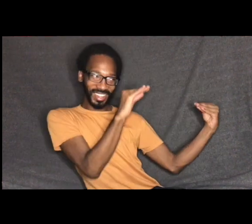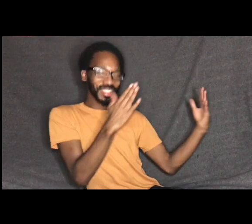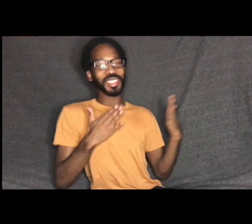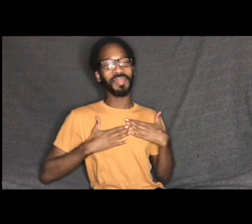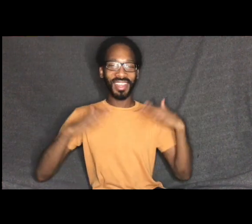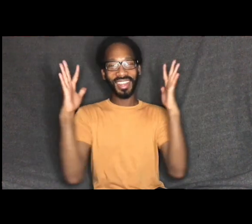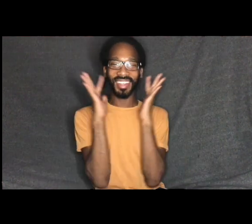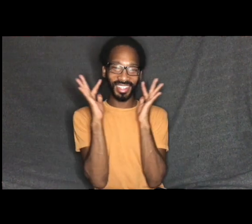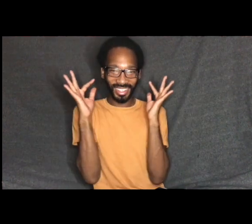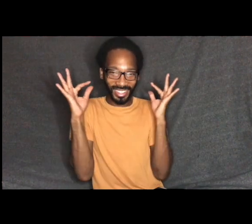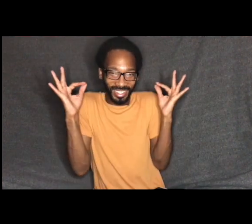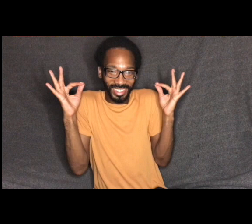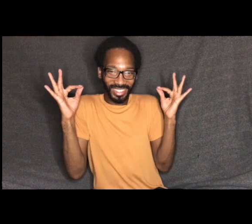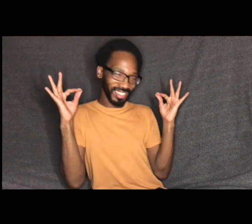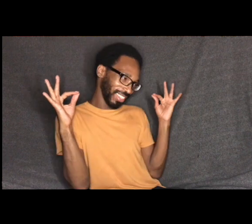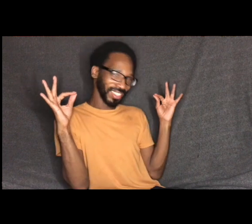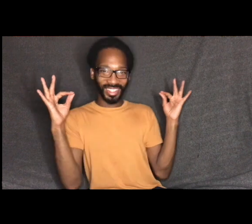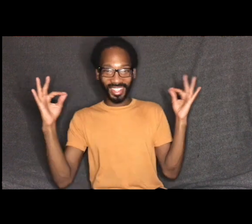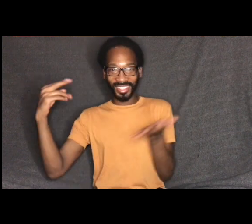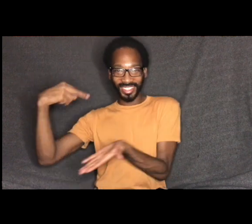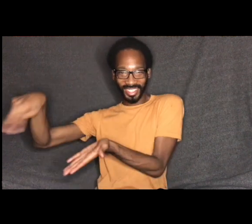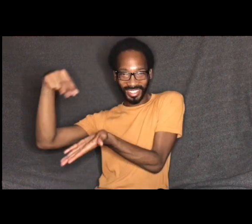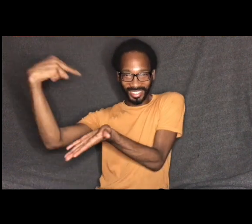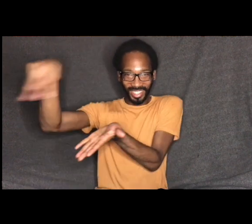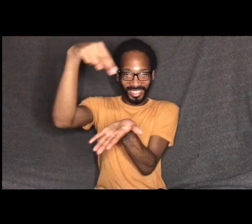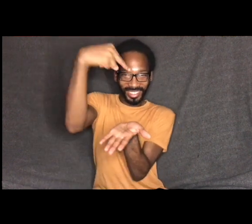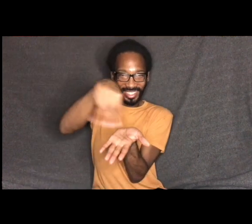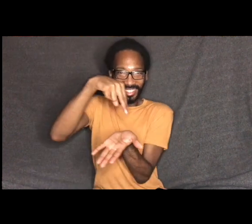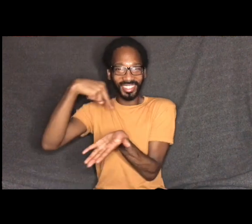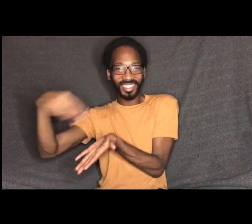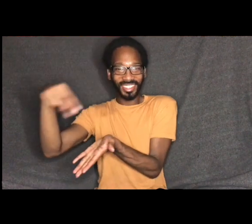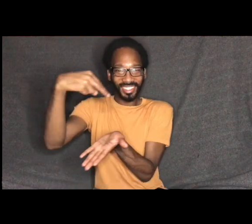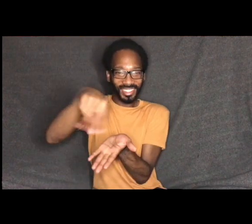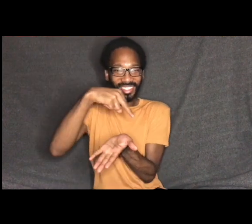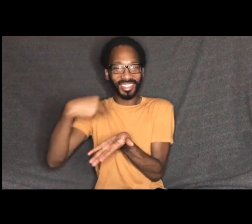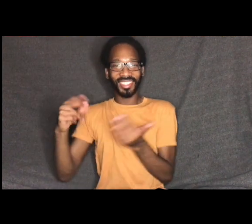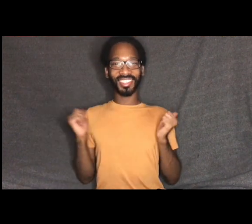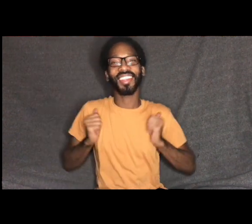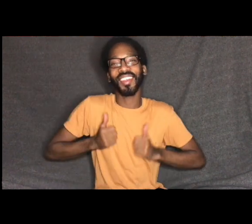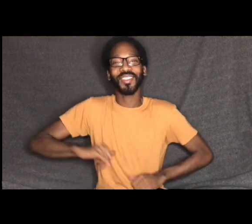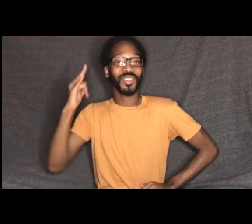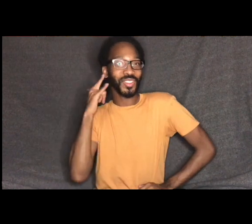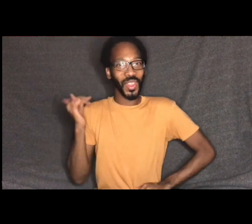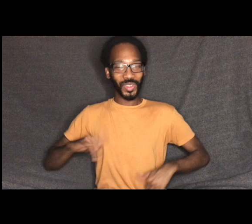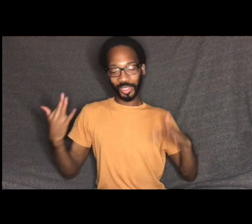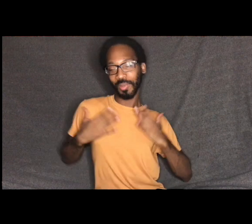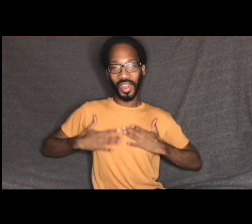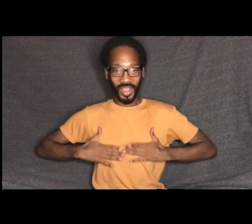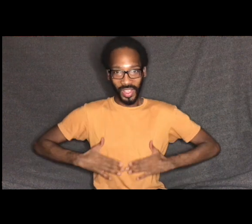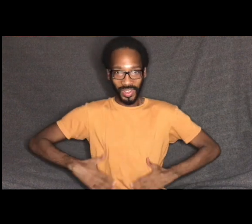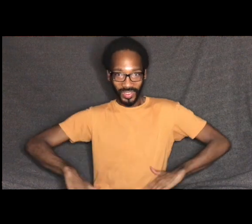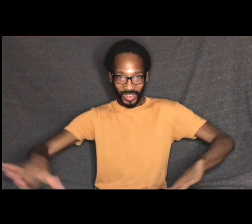hat on my cat. We dance around and play pretend. I'm gonna put